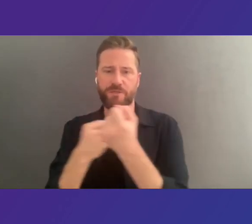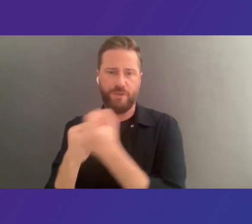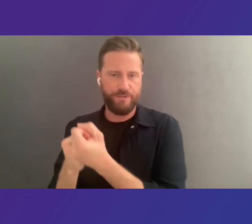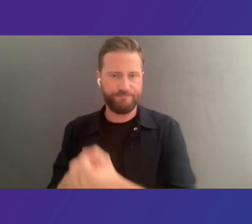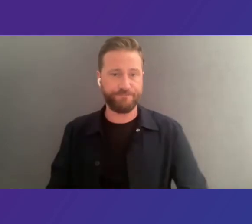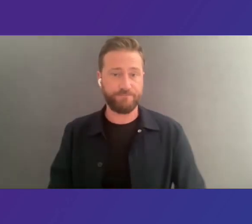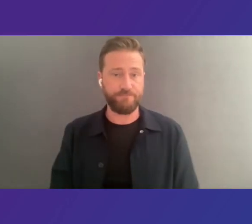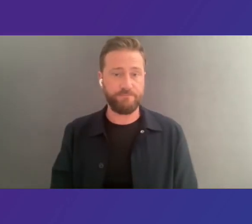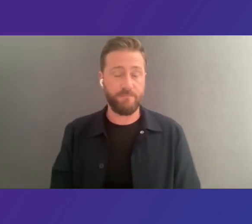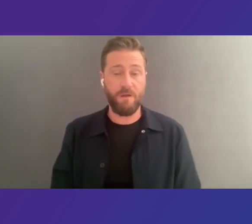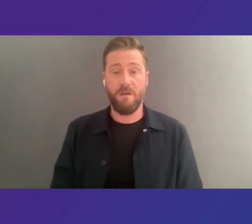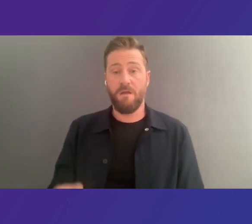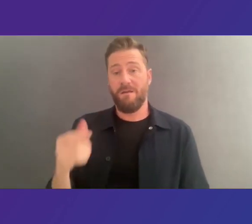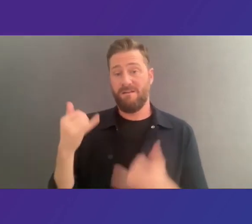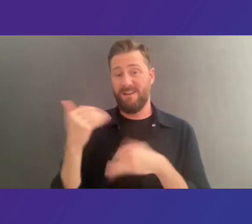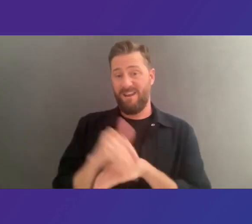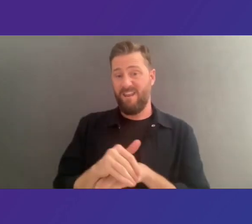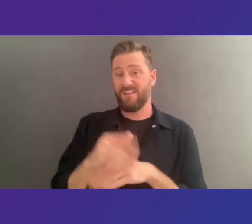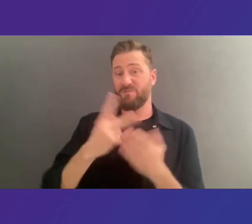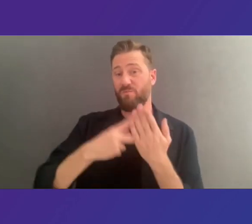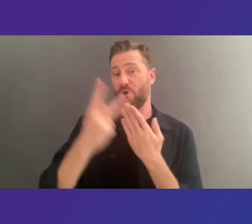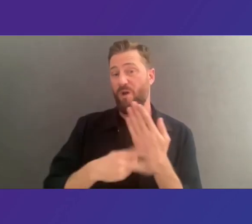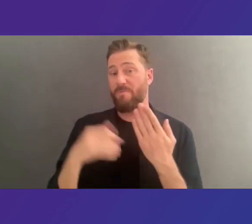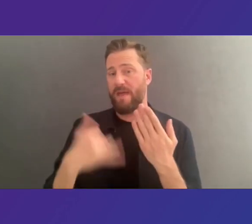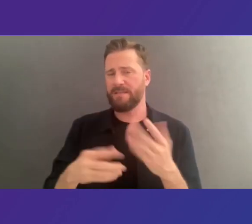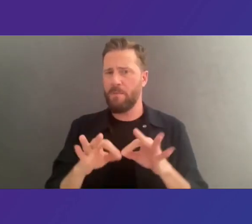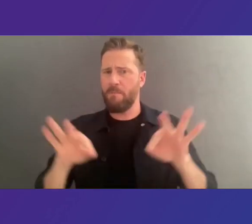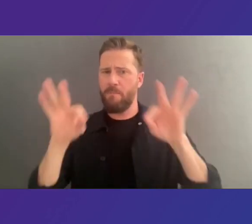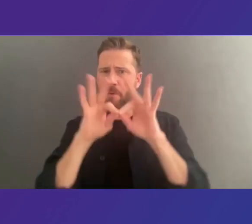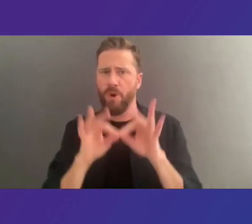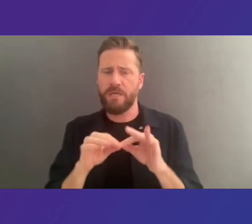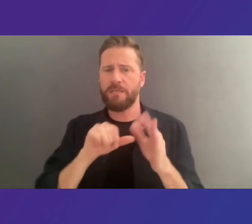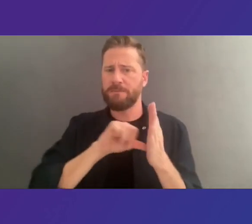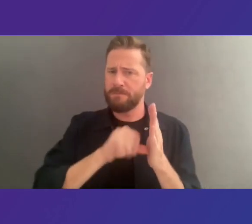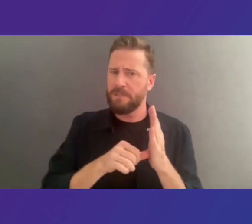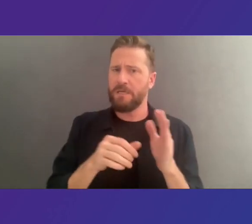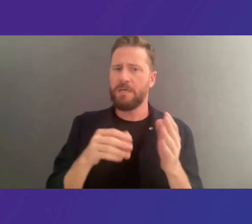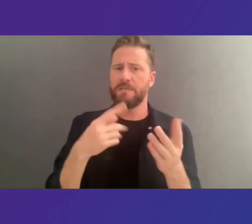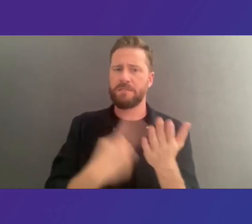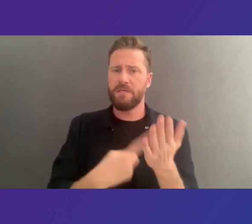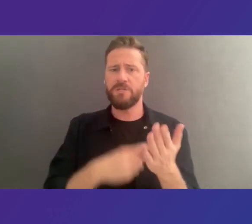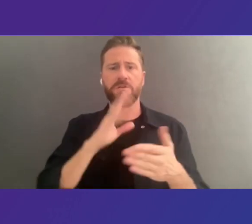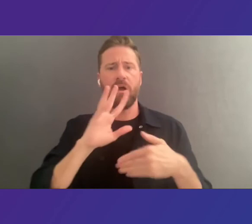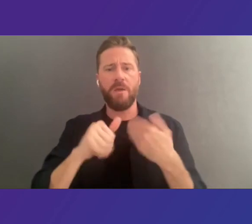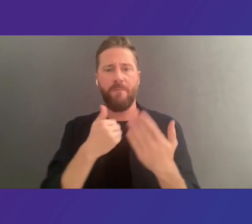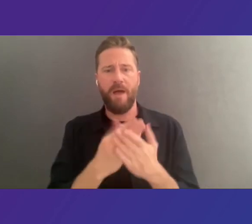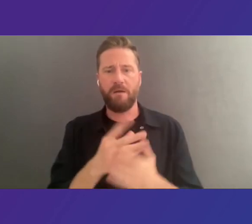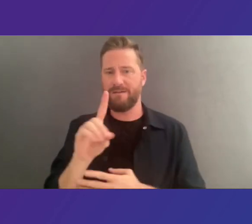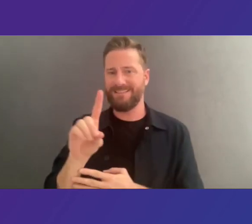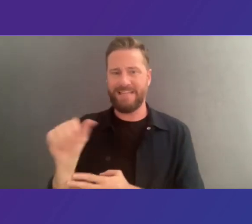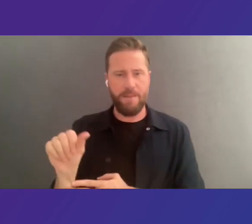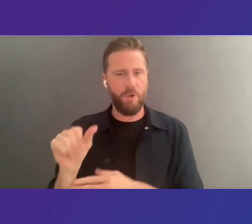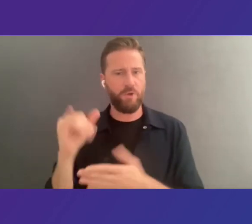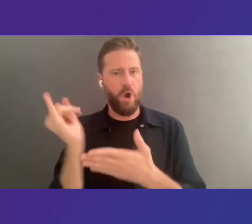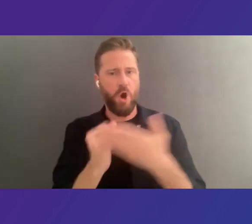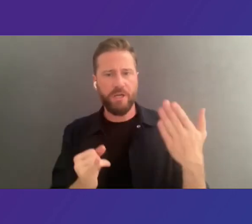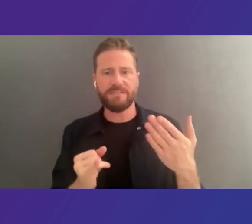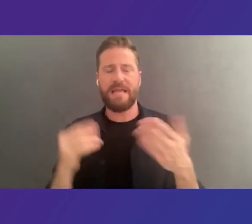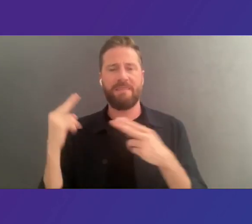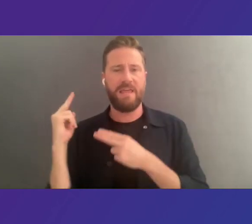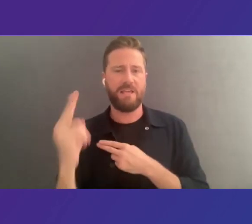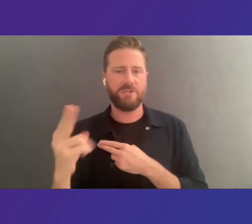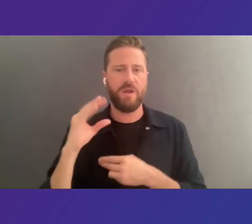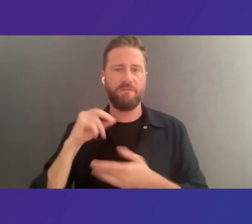Tonight's program includes a pivotal keynote conversation entitled Disabled Artists and a History of Dance, Activism,